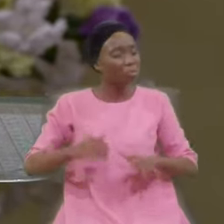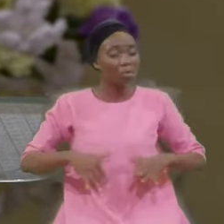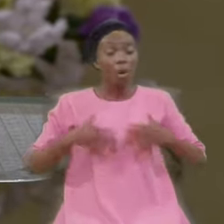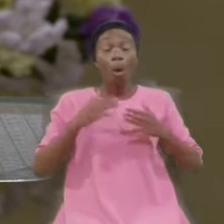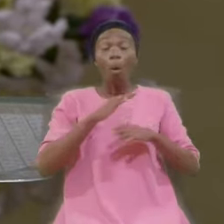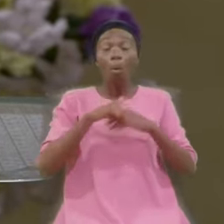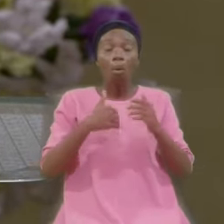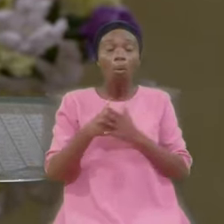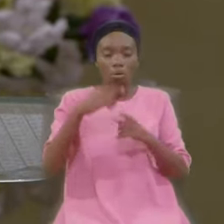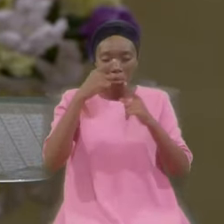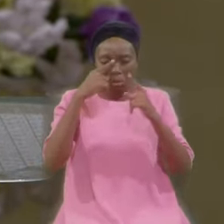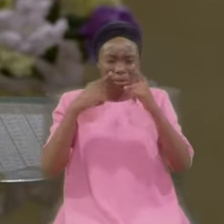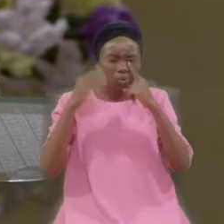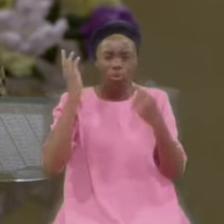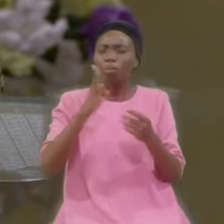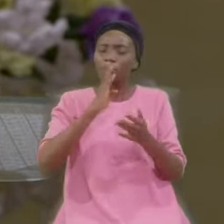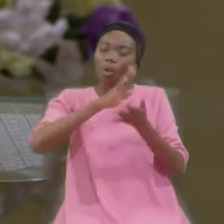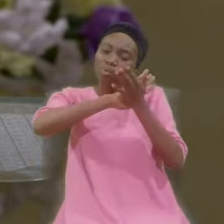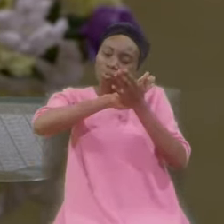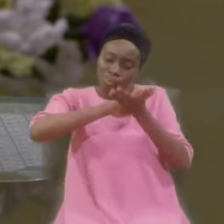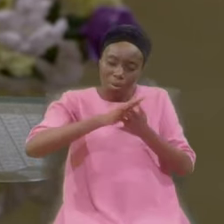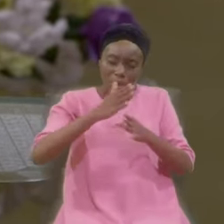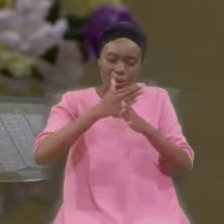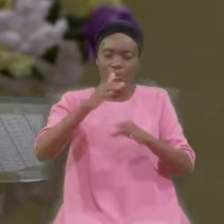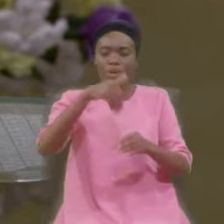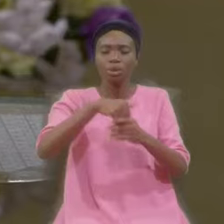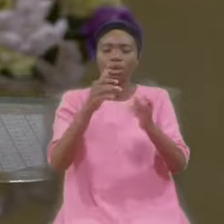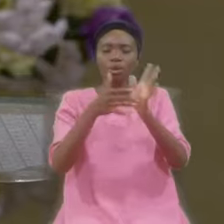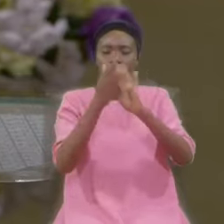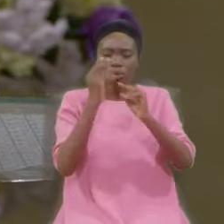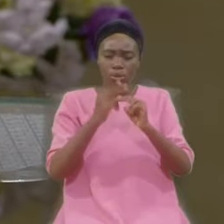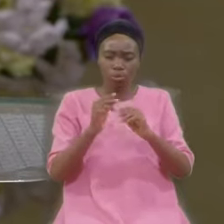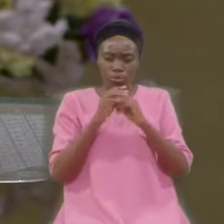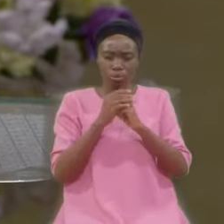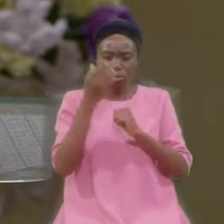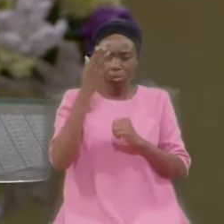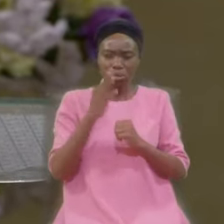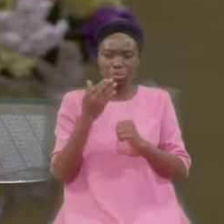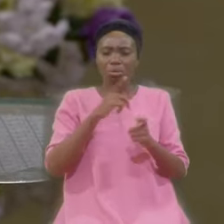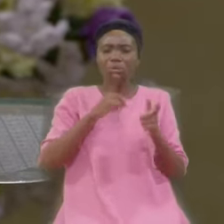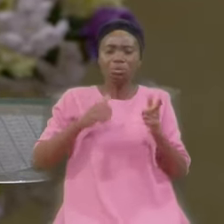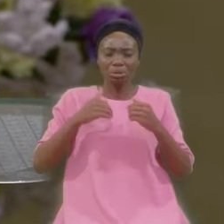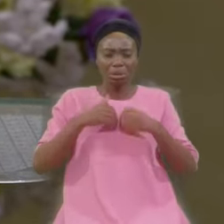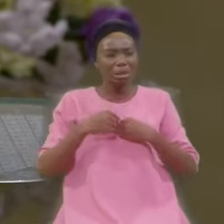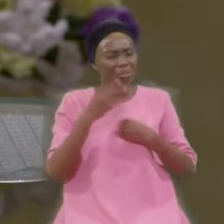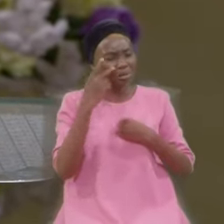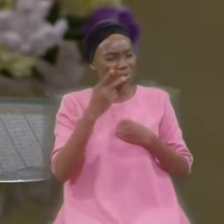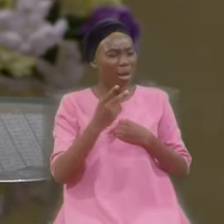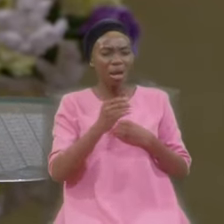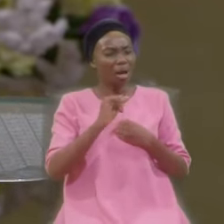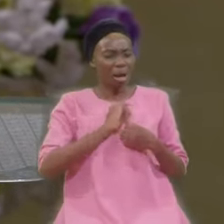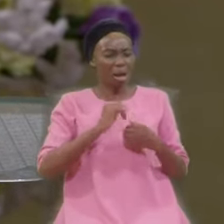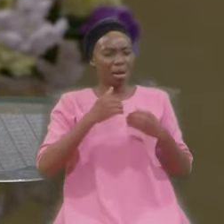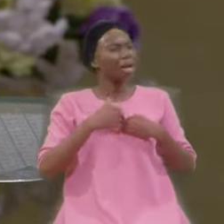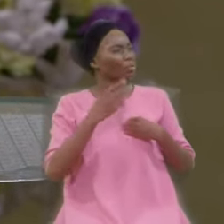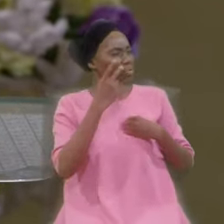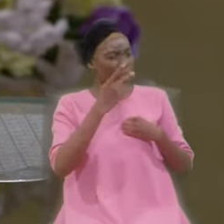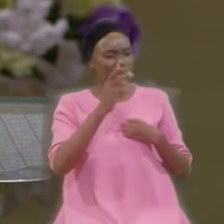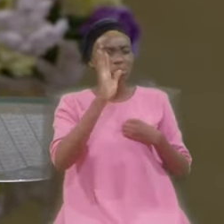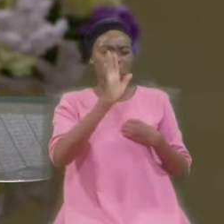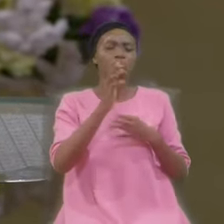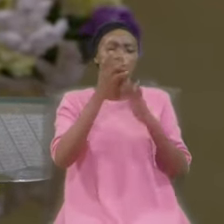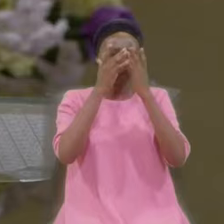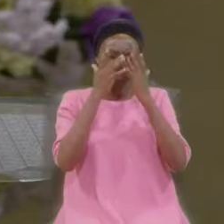wipe away tonight. Just worship the name of the Lord. The Lord has seen. He said, I have seen your sorrow. I have seen